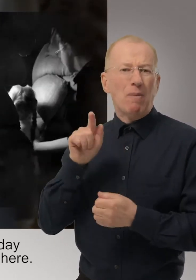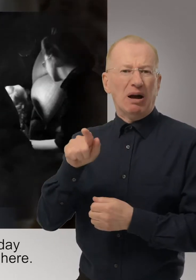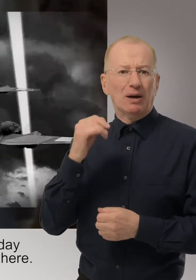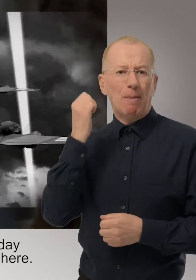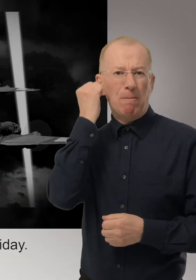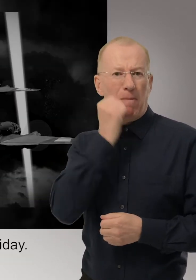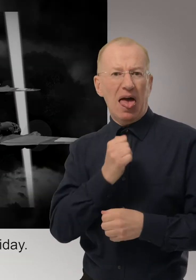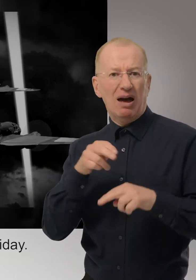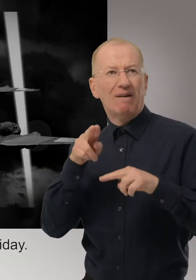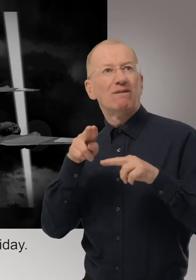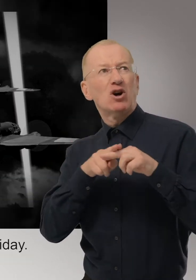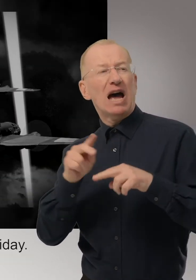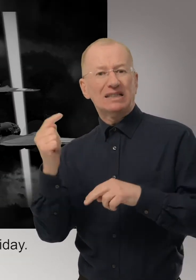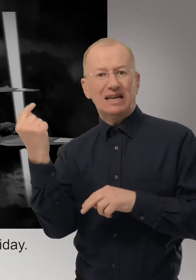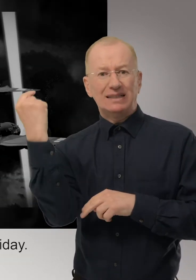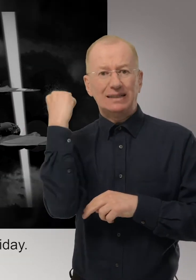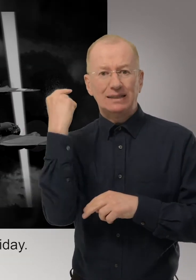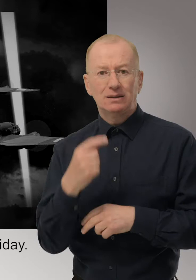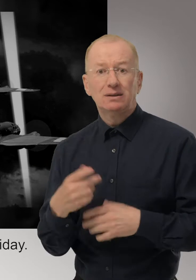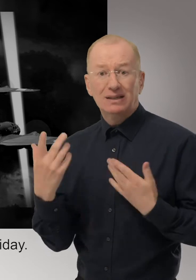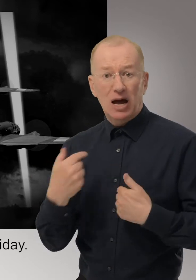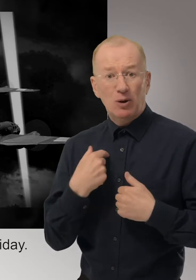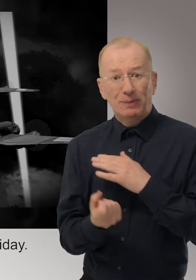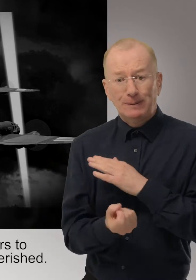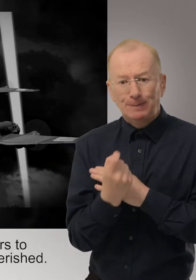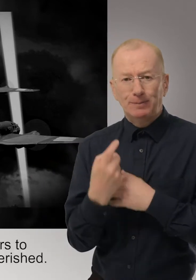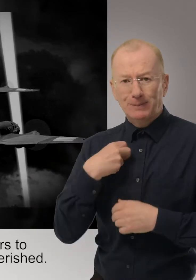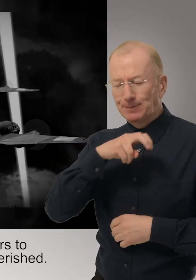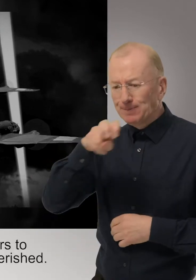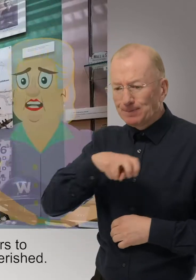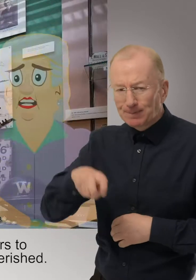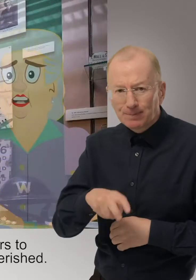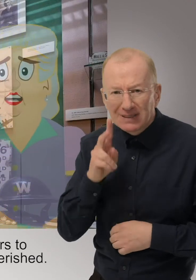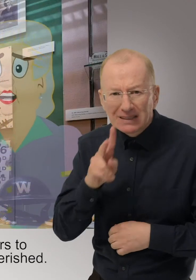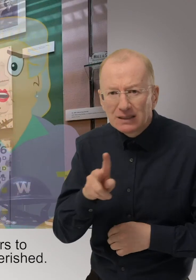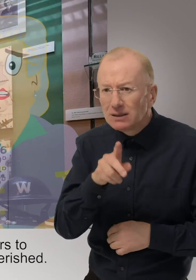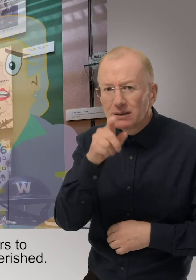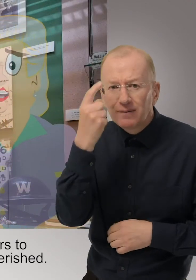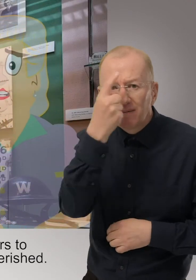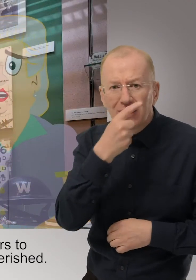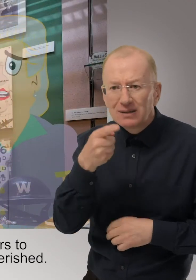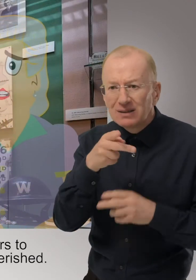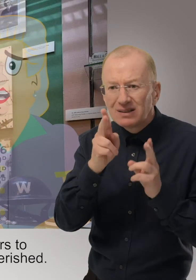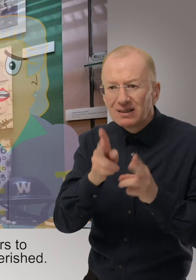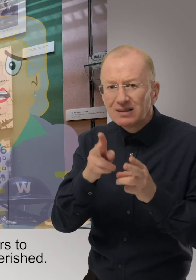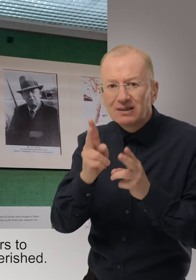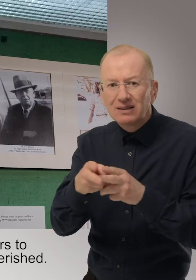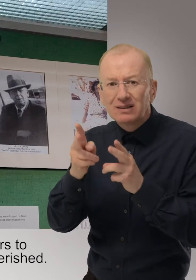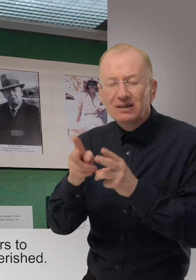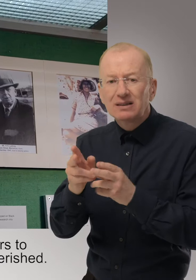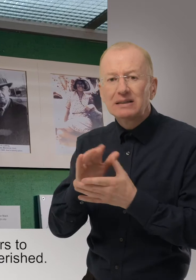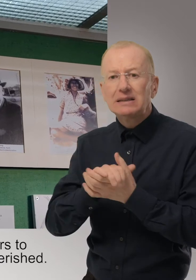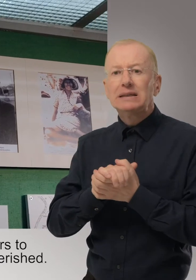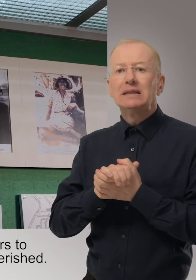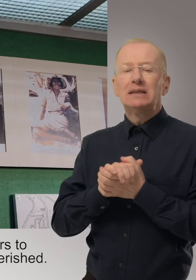around here. The townspeople know it as Black Friday. I sometimes visit the gallery downstairs to look upon